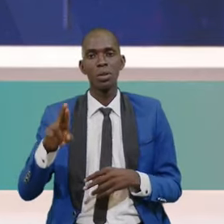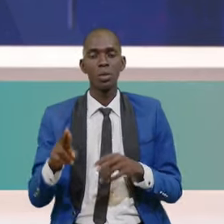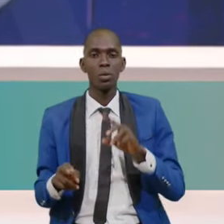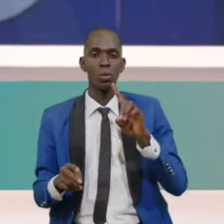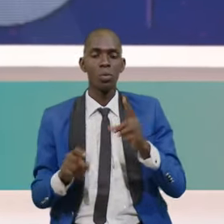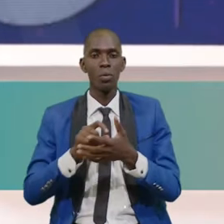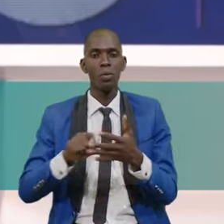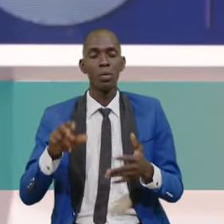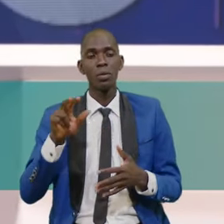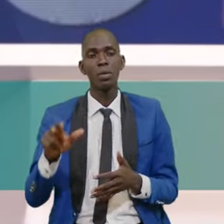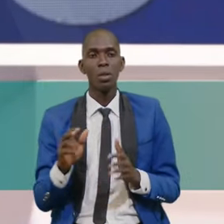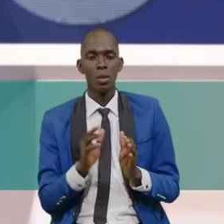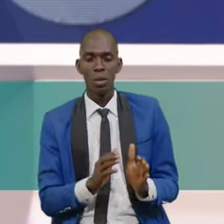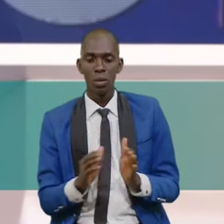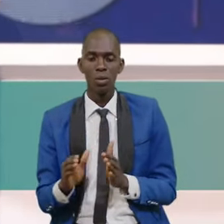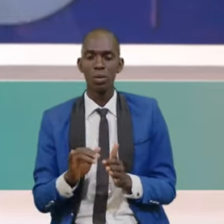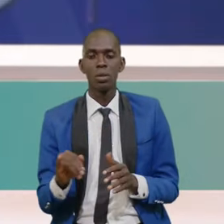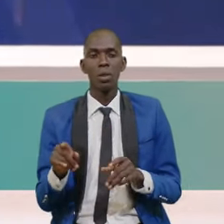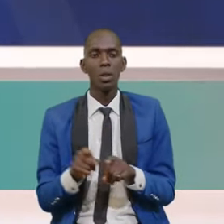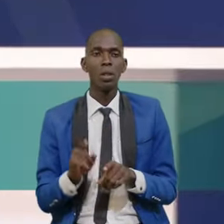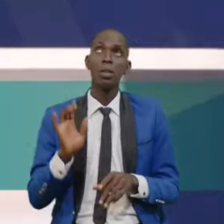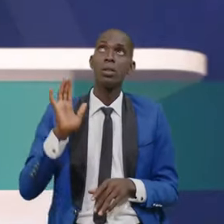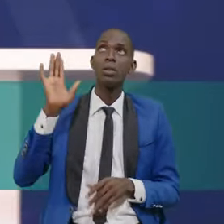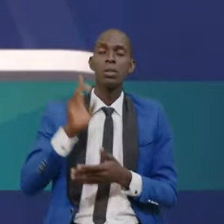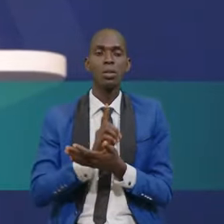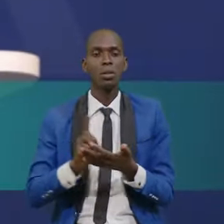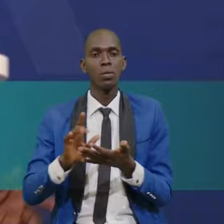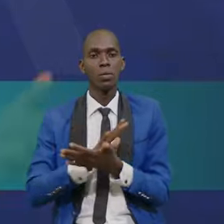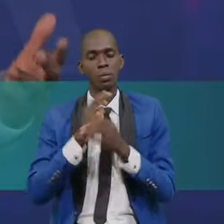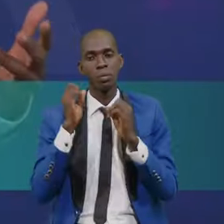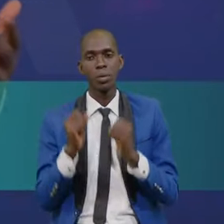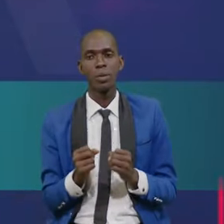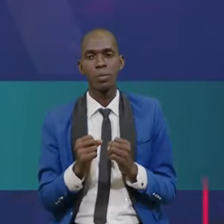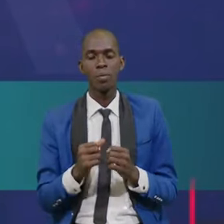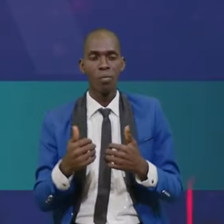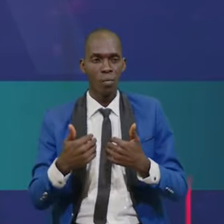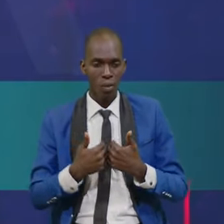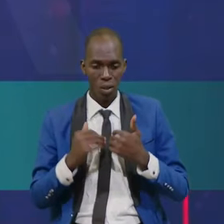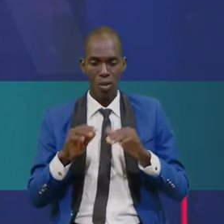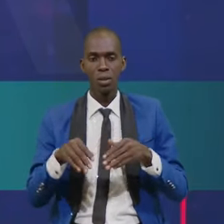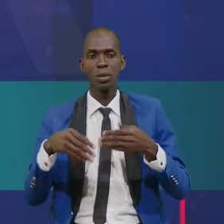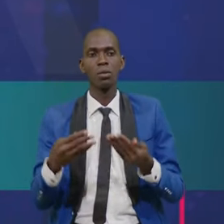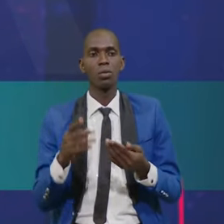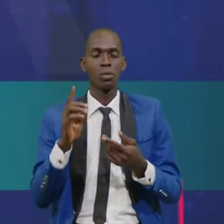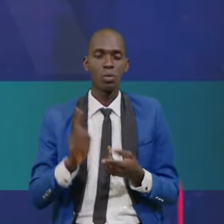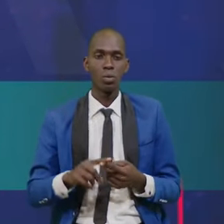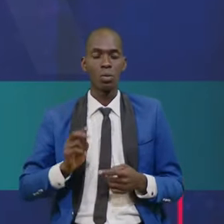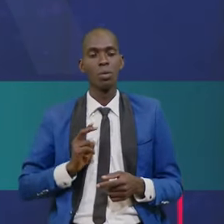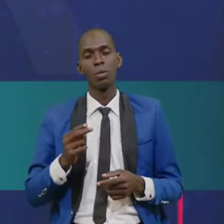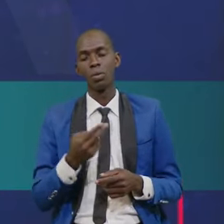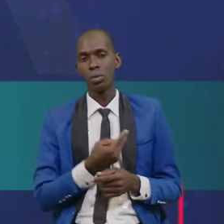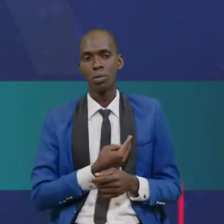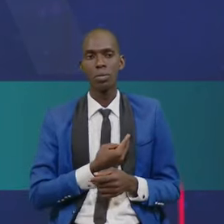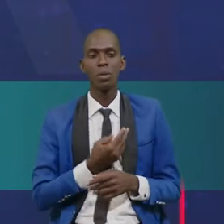3, according as his divine power has given unto us